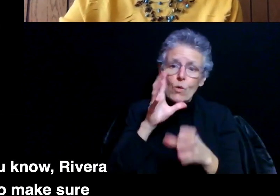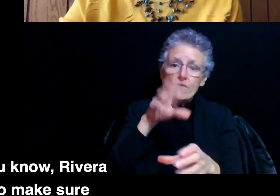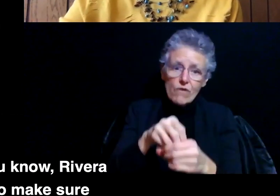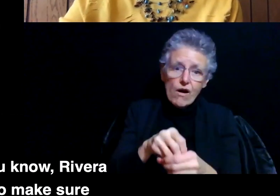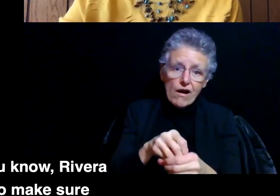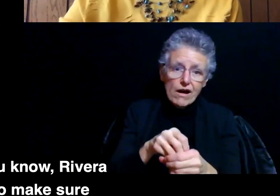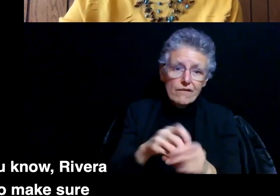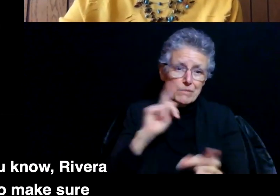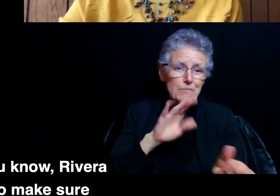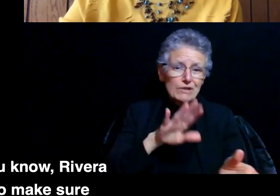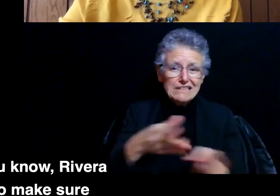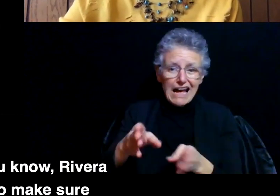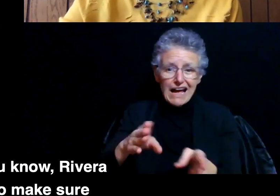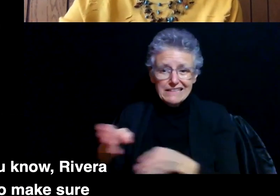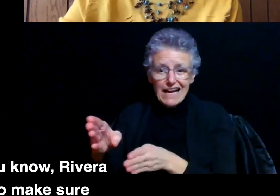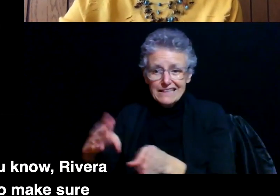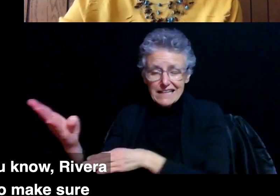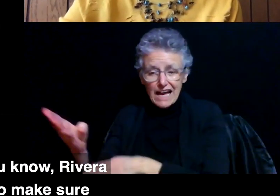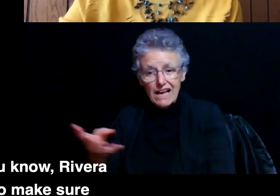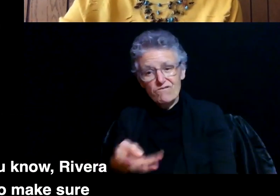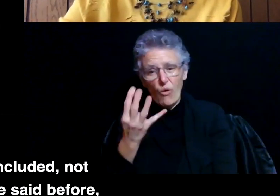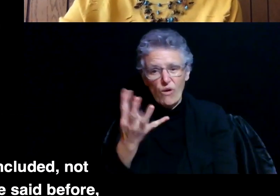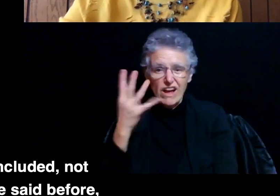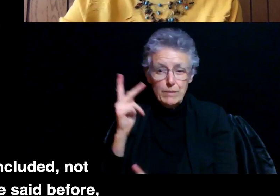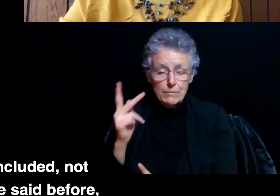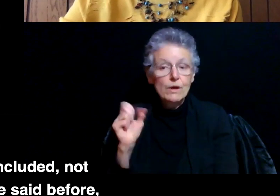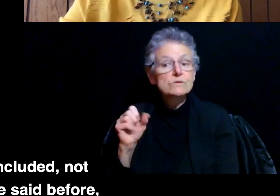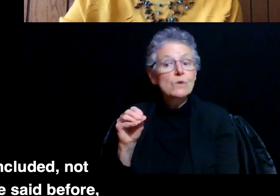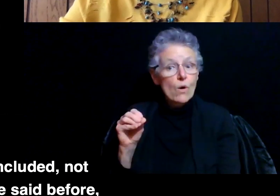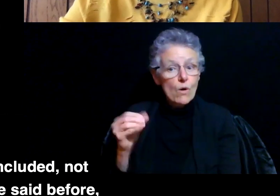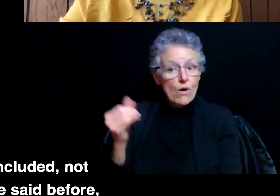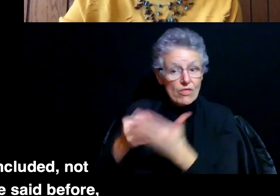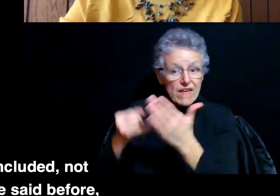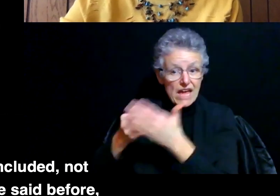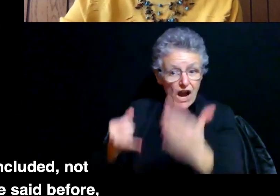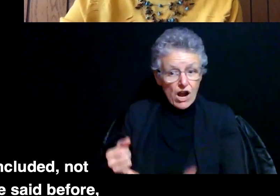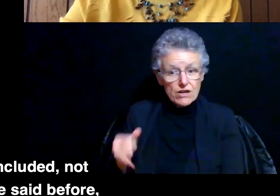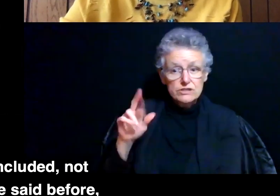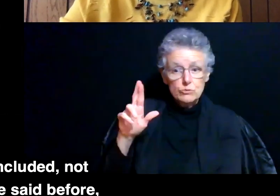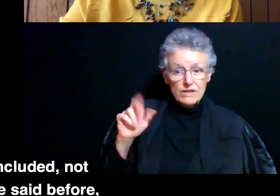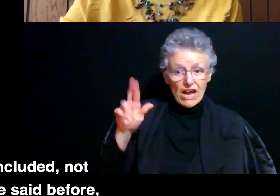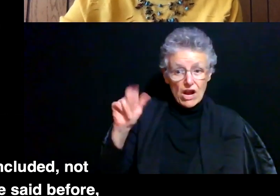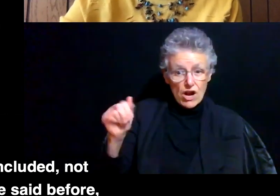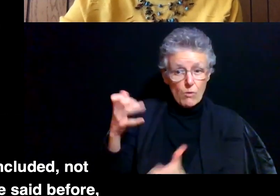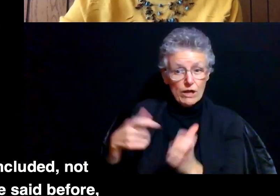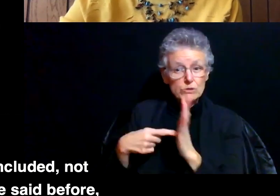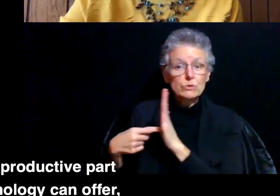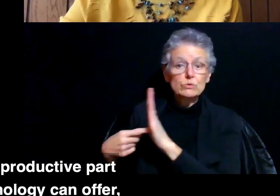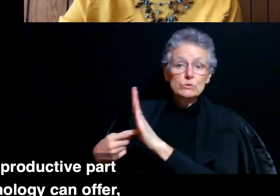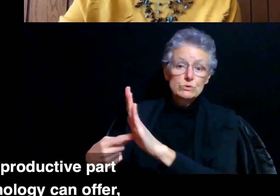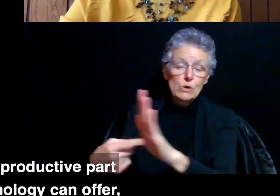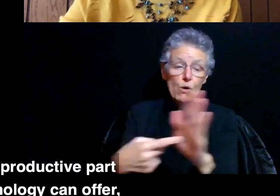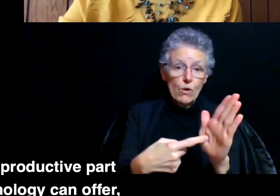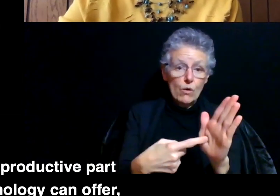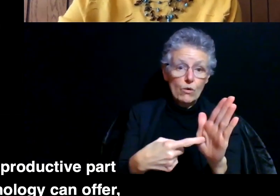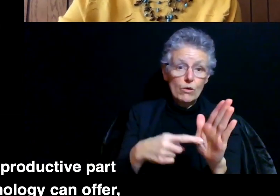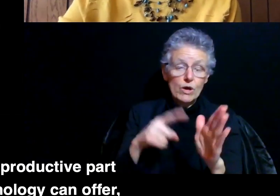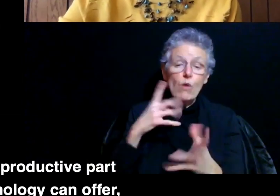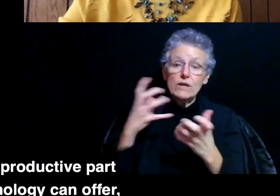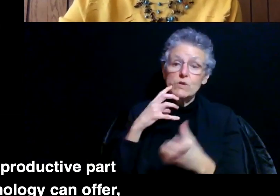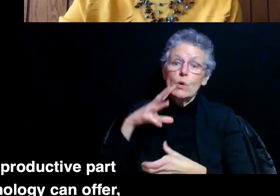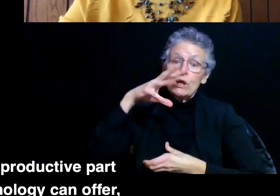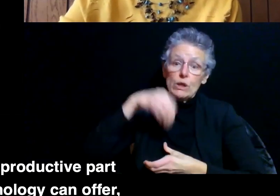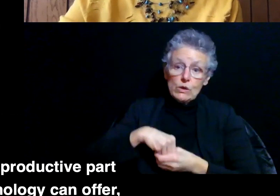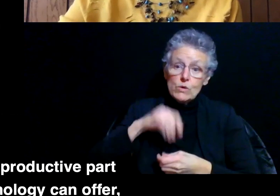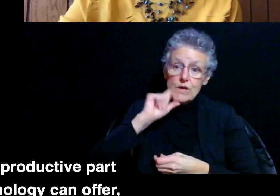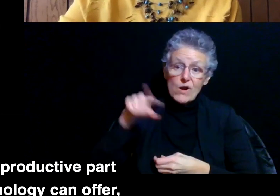And so, Rivera wanted to make sure that he included not only, as we said before, not only the